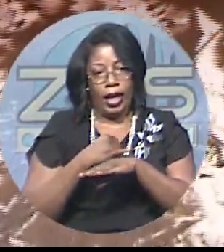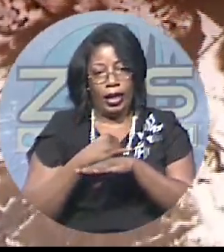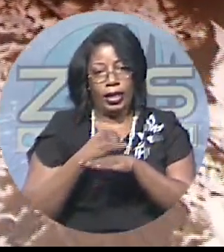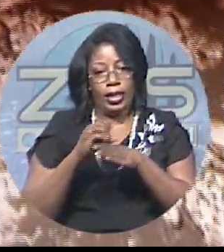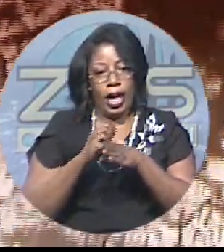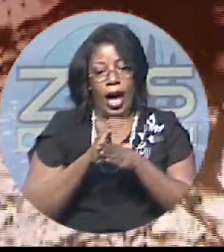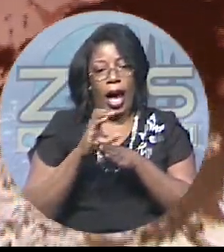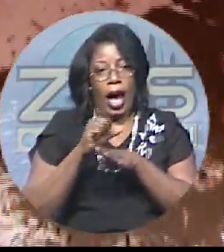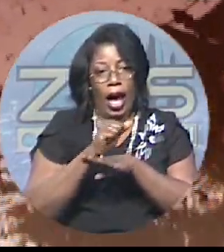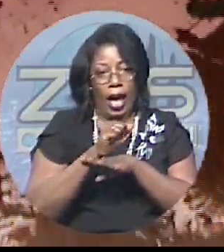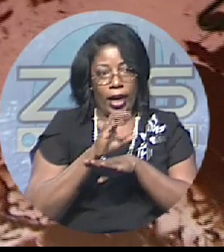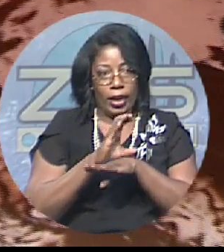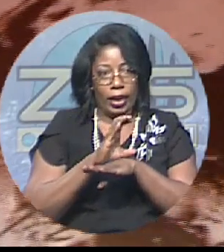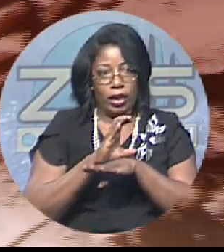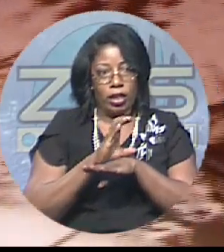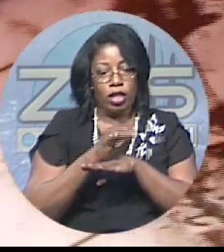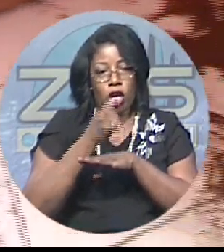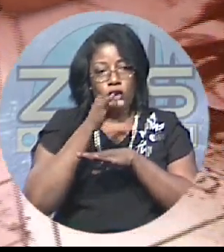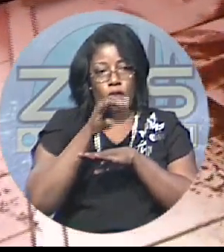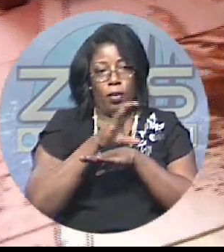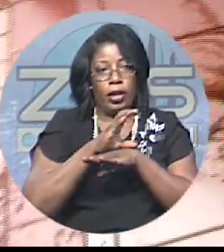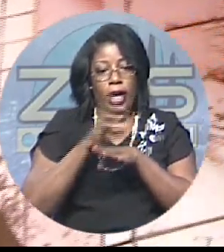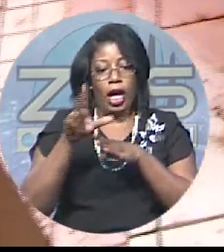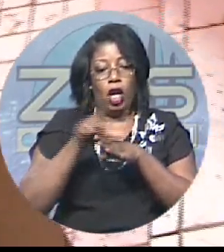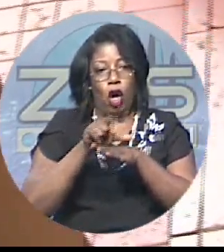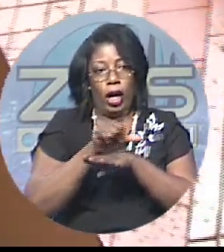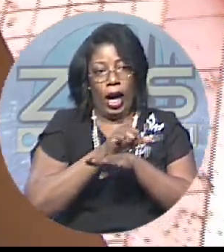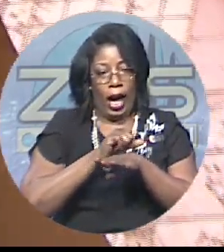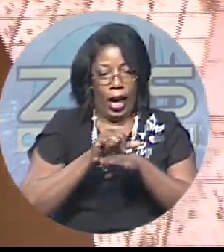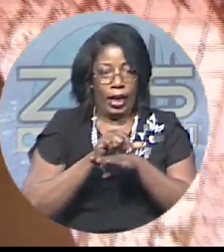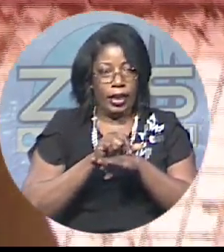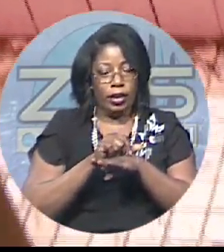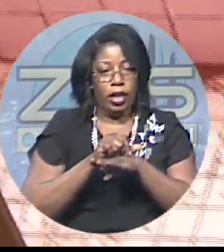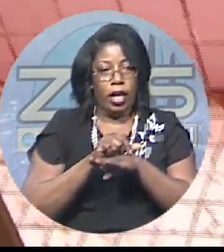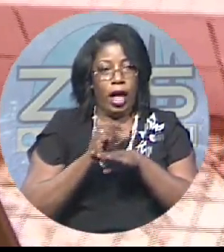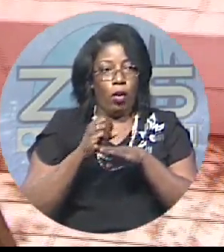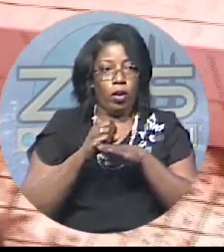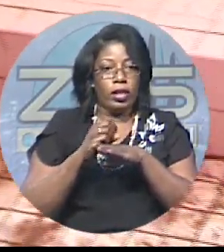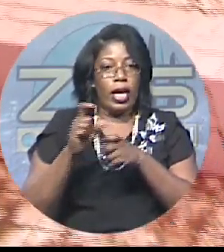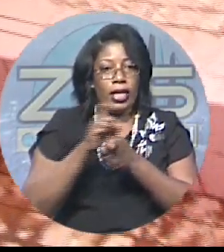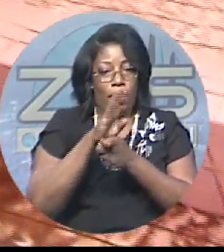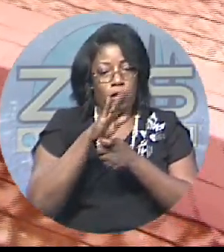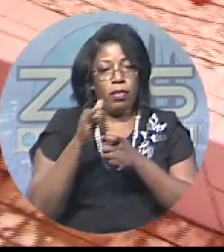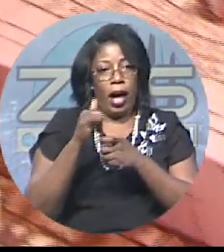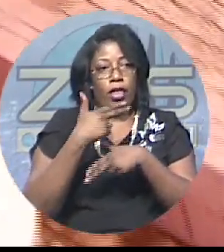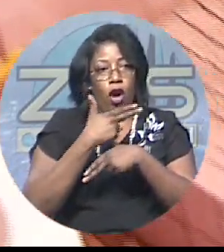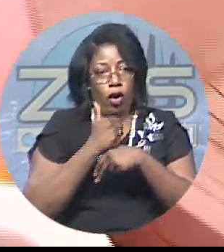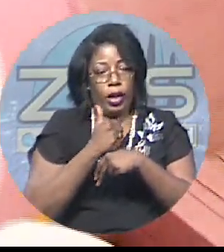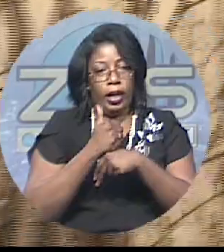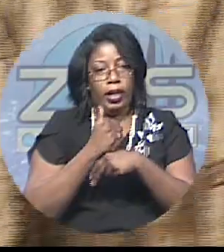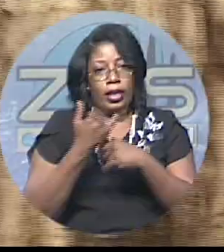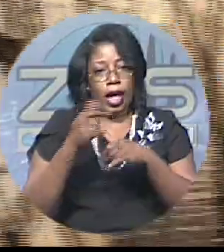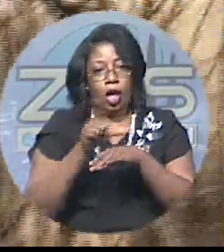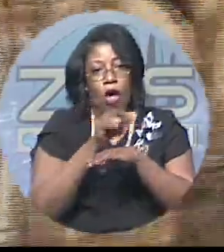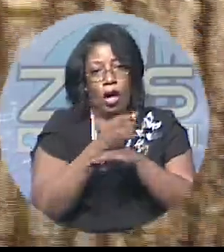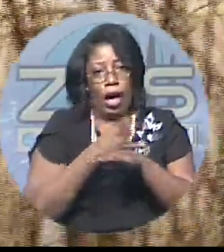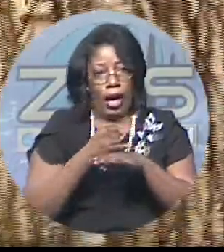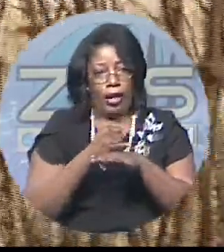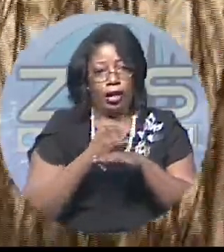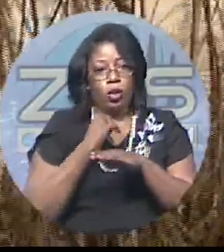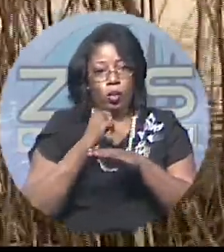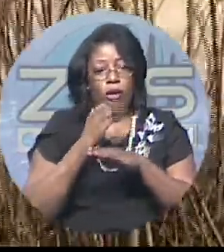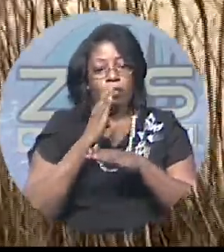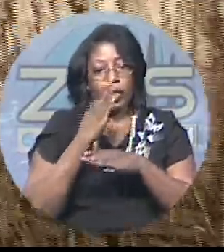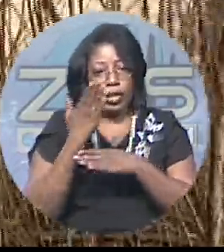Crooked Island, Inagua, Rumkey, and Long Island were impacted by the hurricane. All of the islands except for Long Island will be